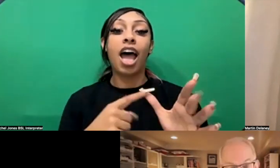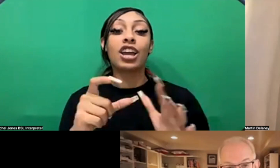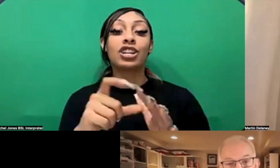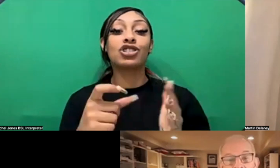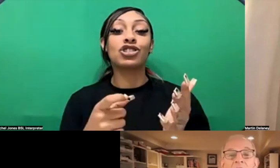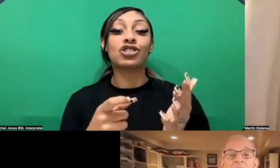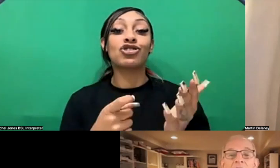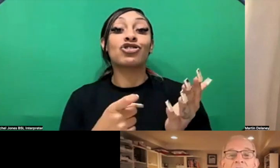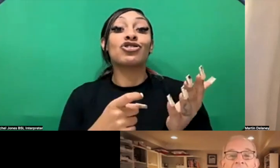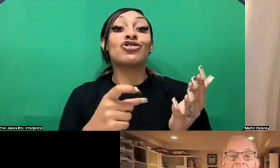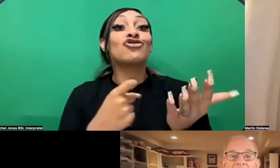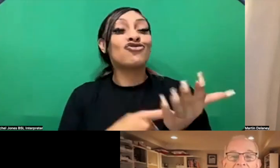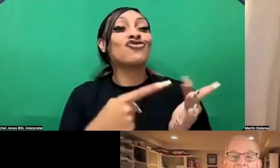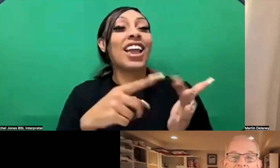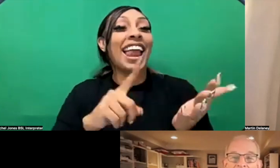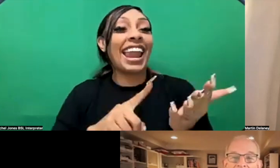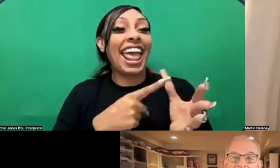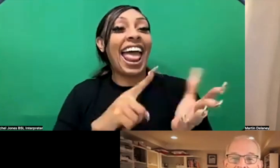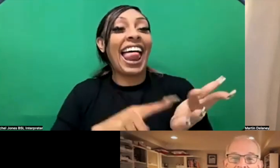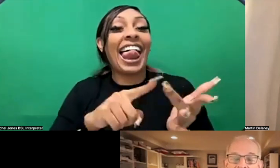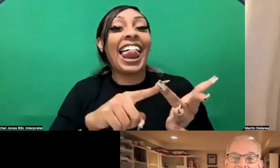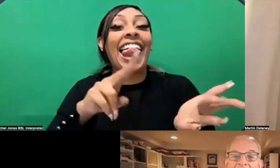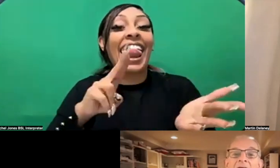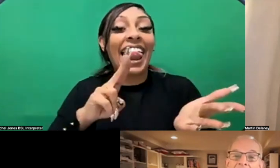an actual misspelling,